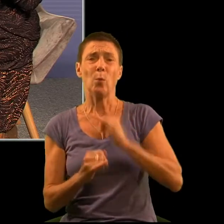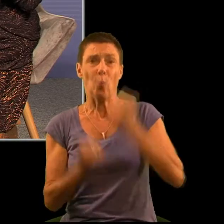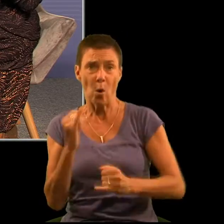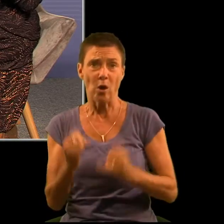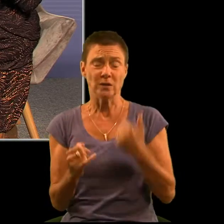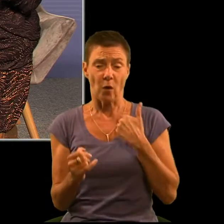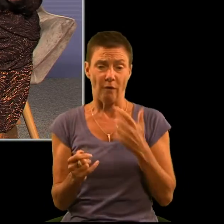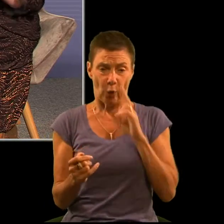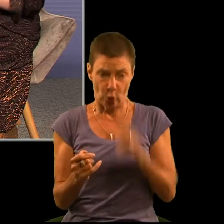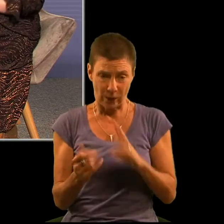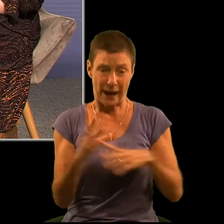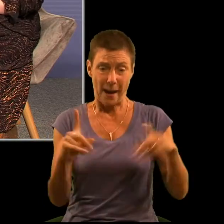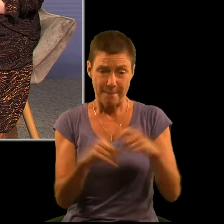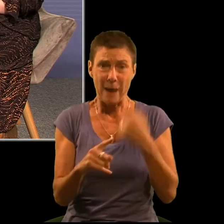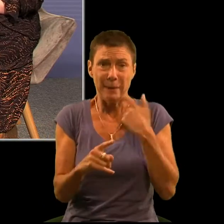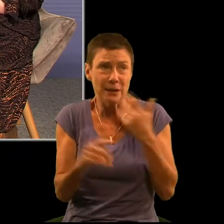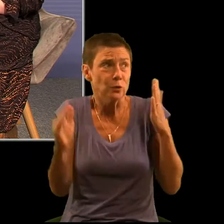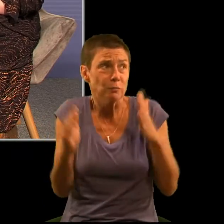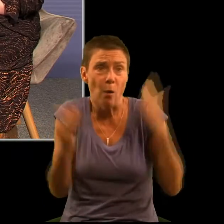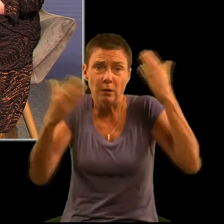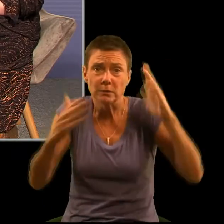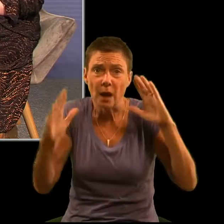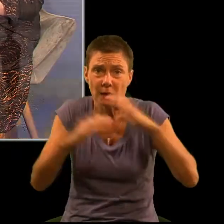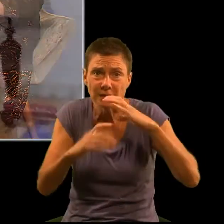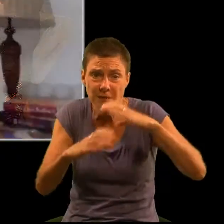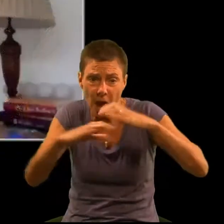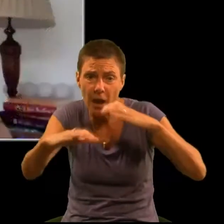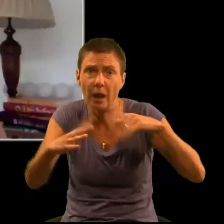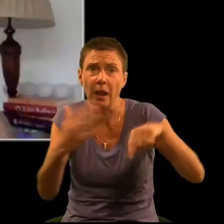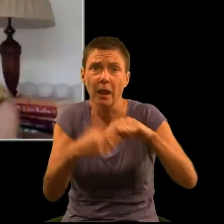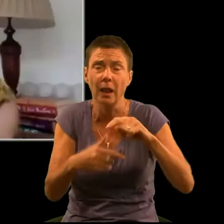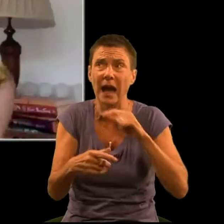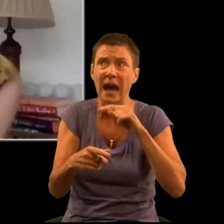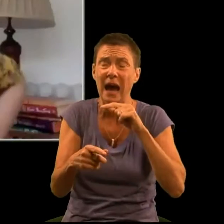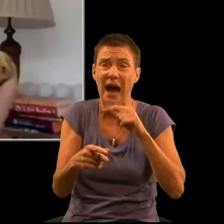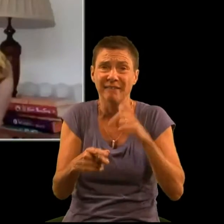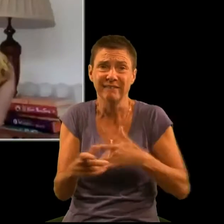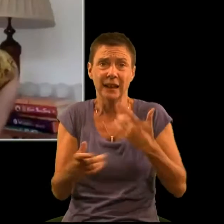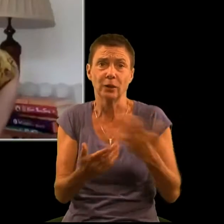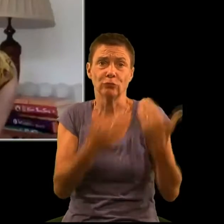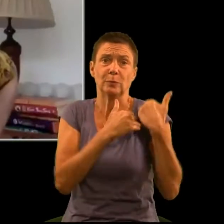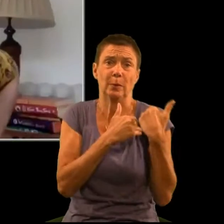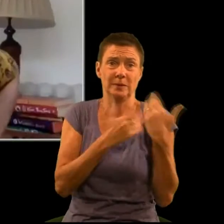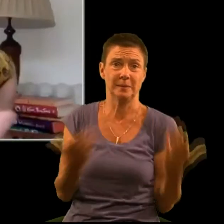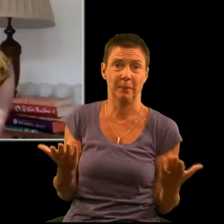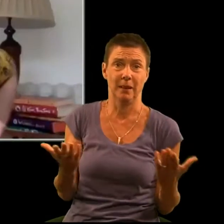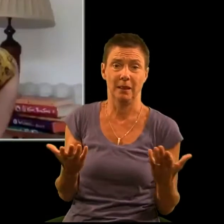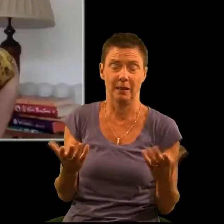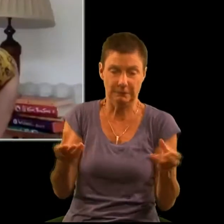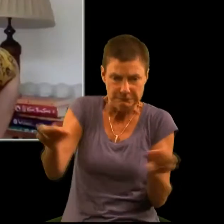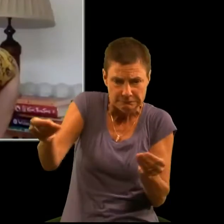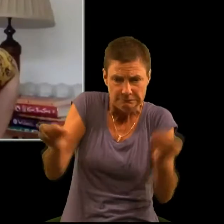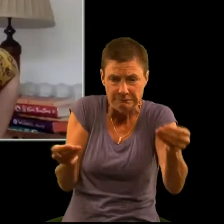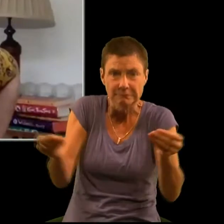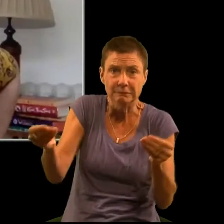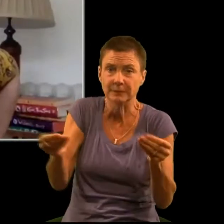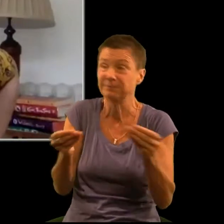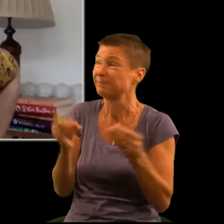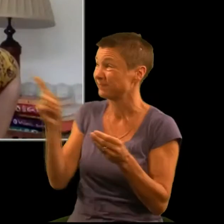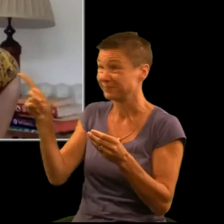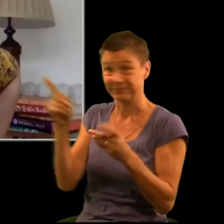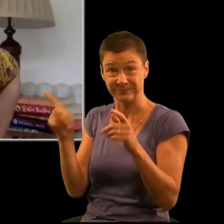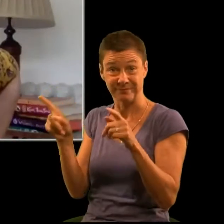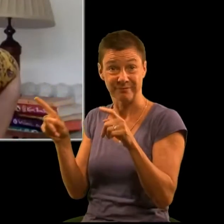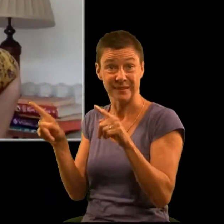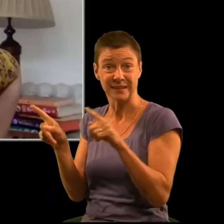because I'm so very bad at reading maps. Well, isn't that interesting? I'm very interested, a bit like Kiran. I'm,